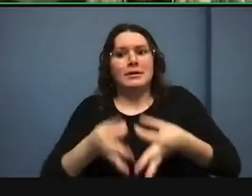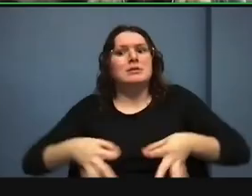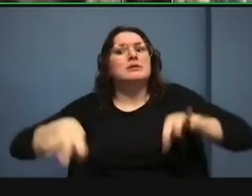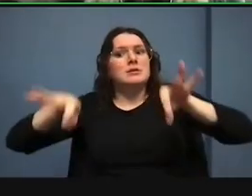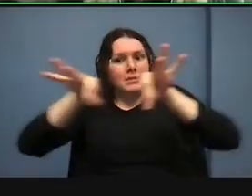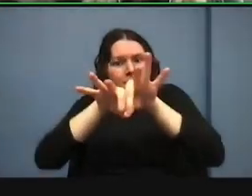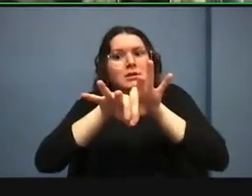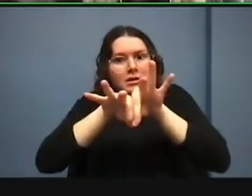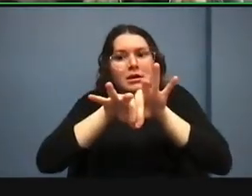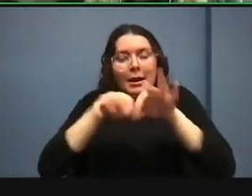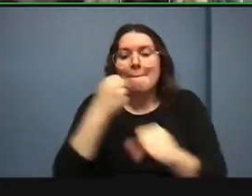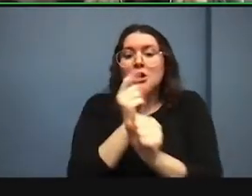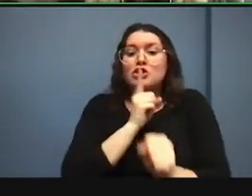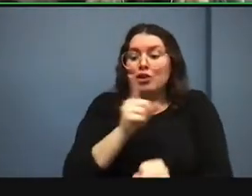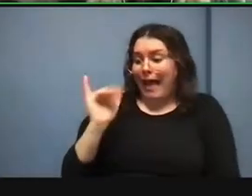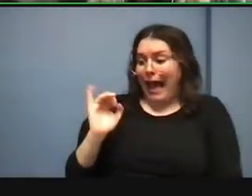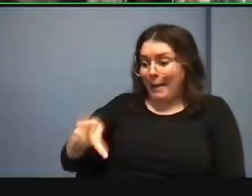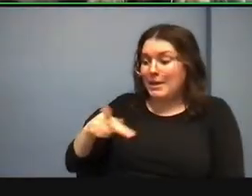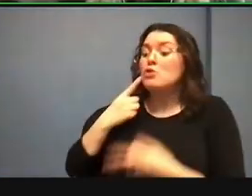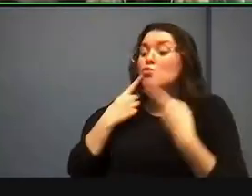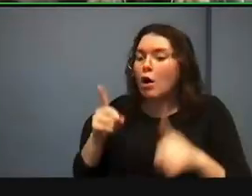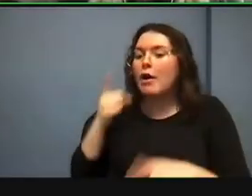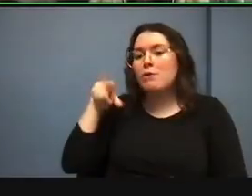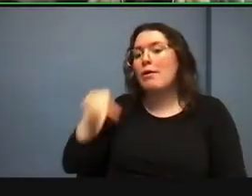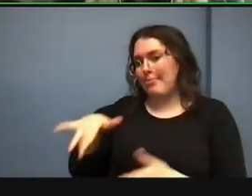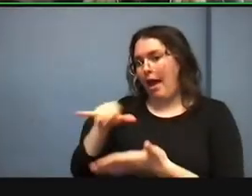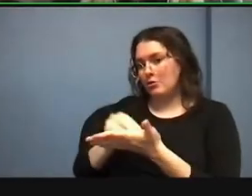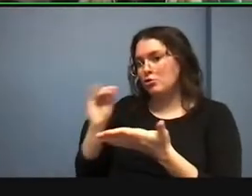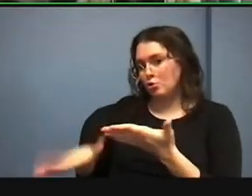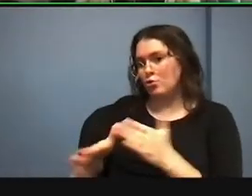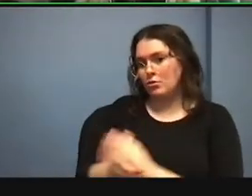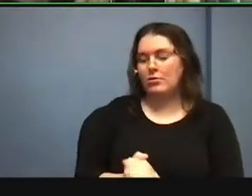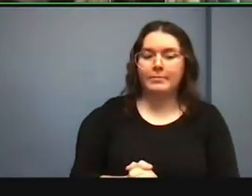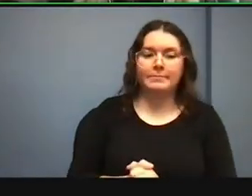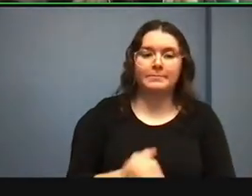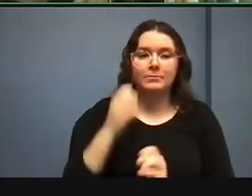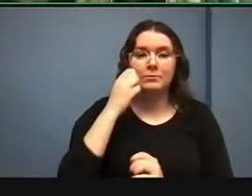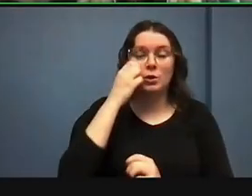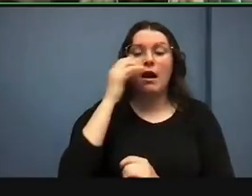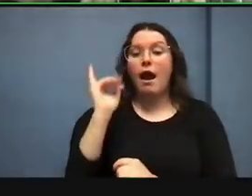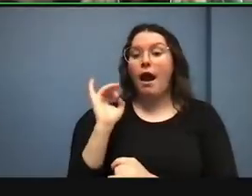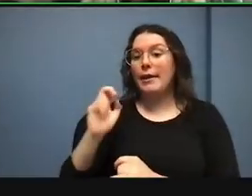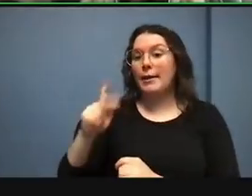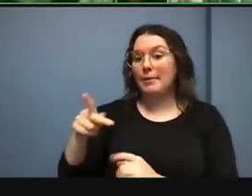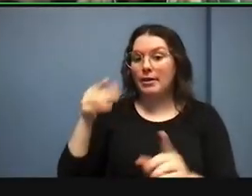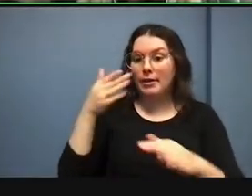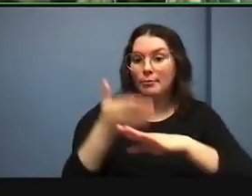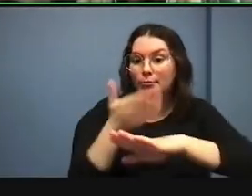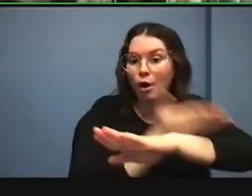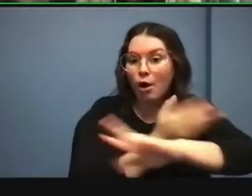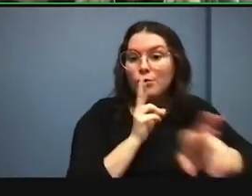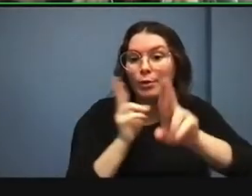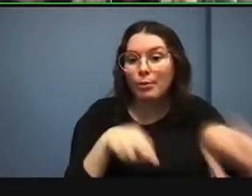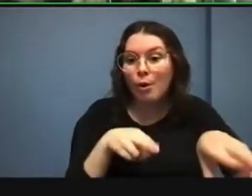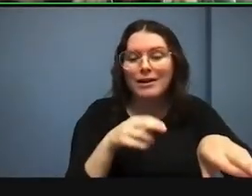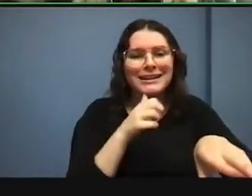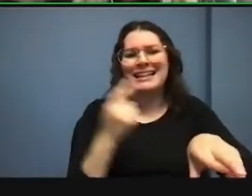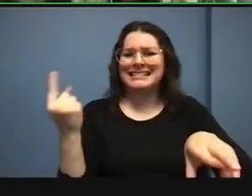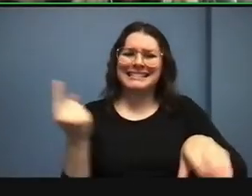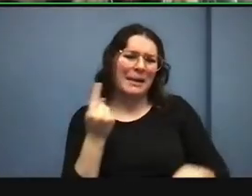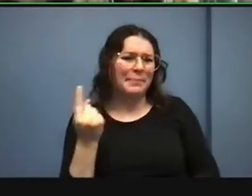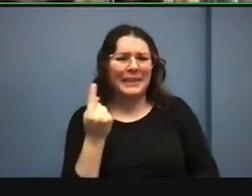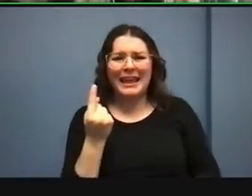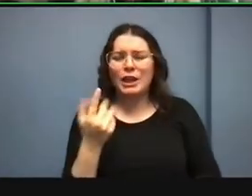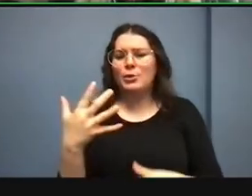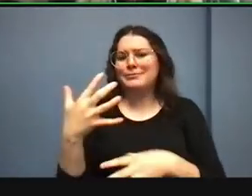sure that IEP is working for that student. So IEP progress reports are not just something that